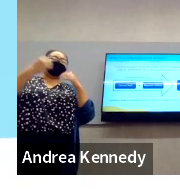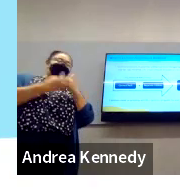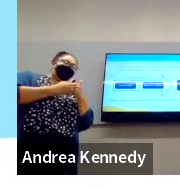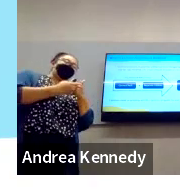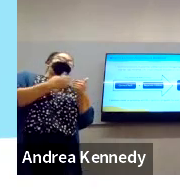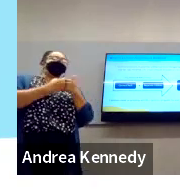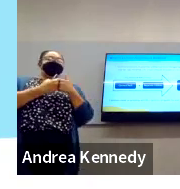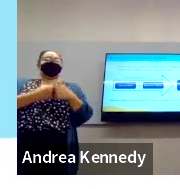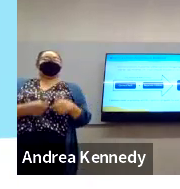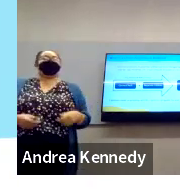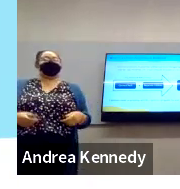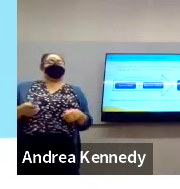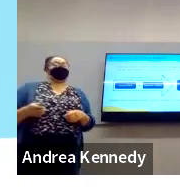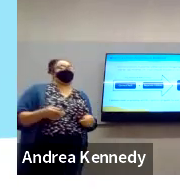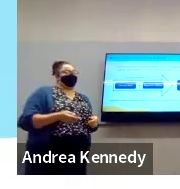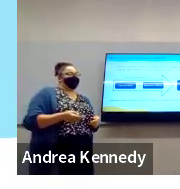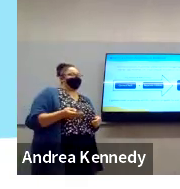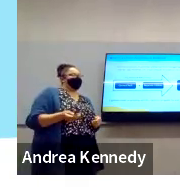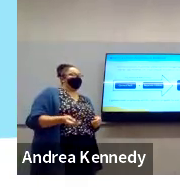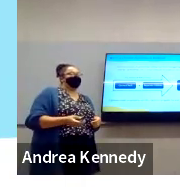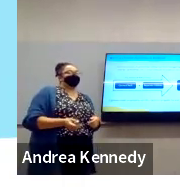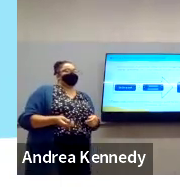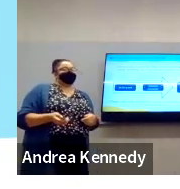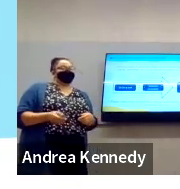one-time adjustment to put the utilities into the rent.